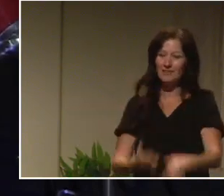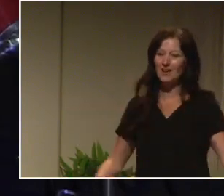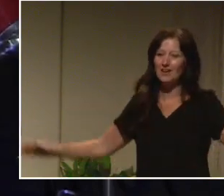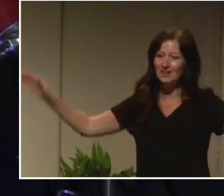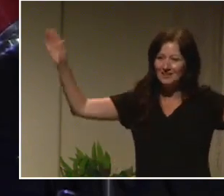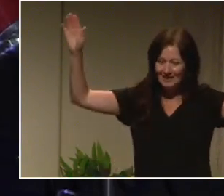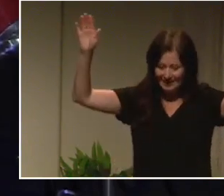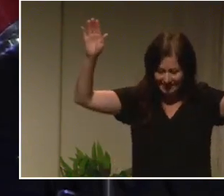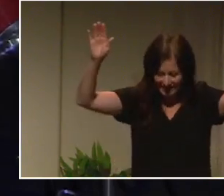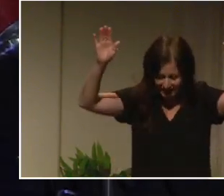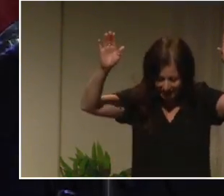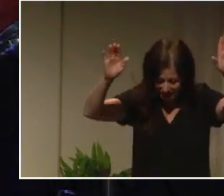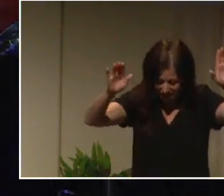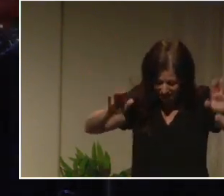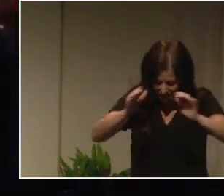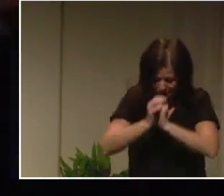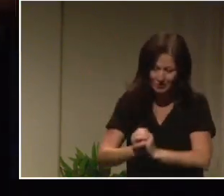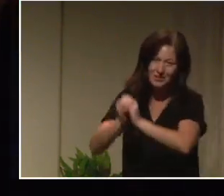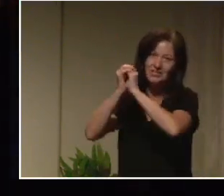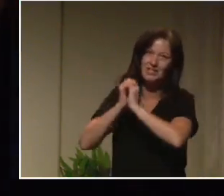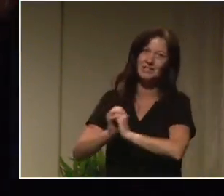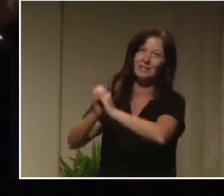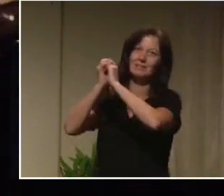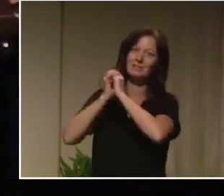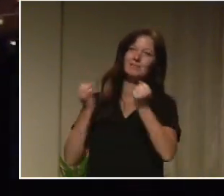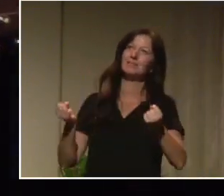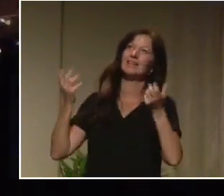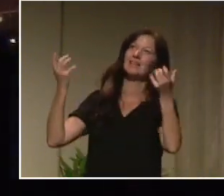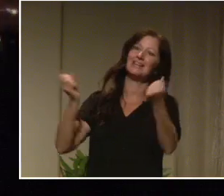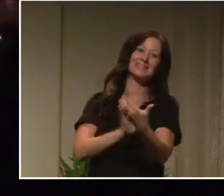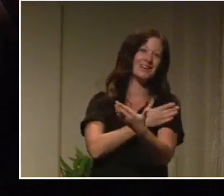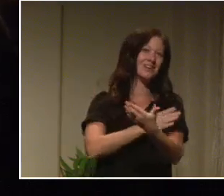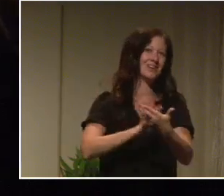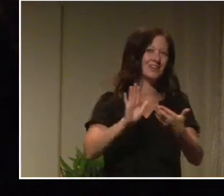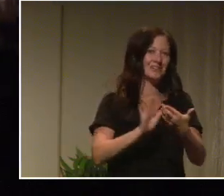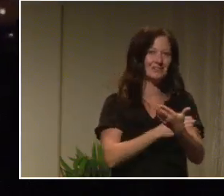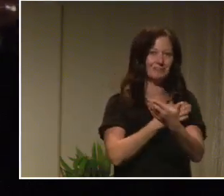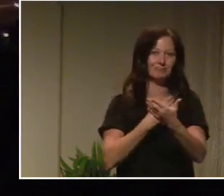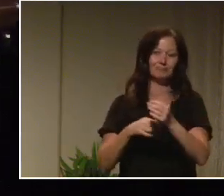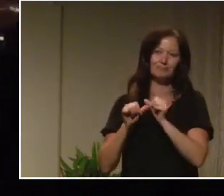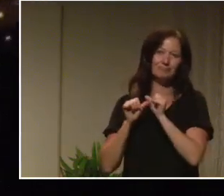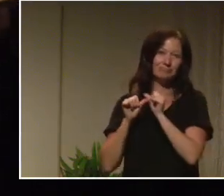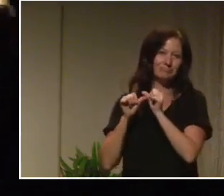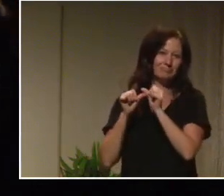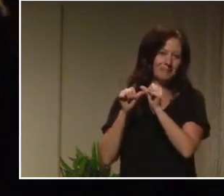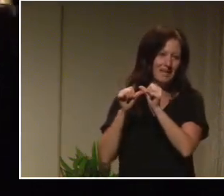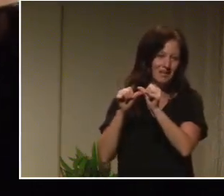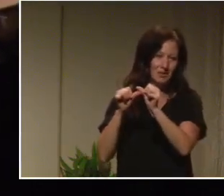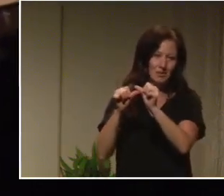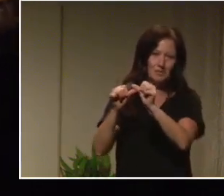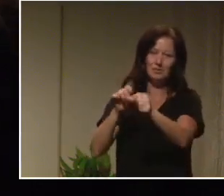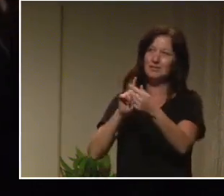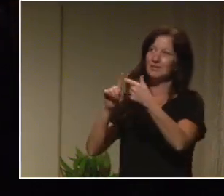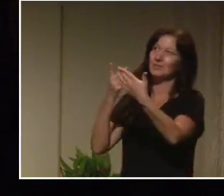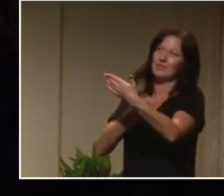Down in worship, sing the song of ages to them.